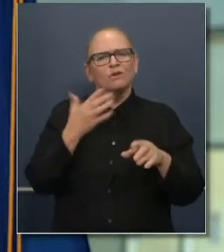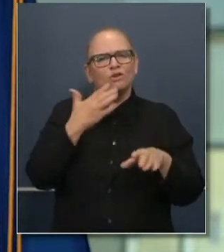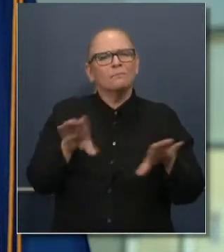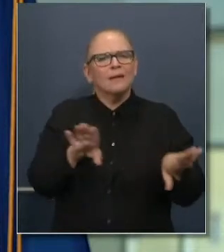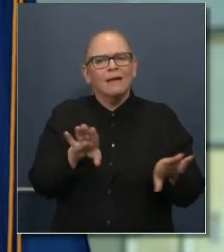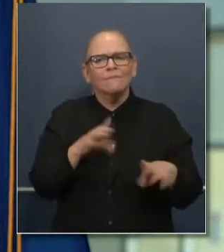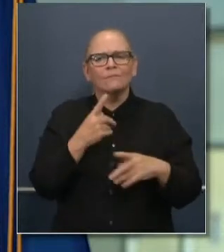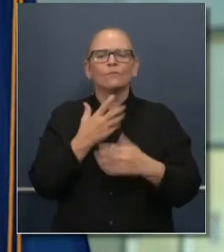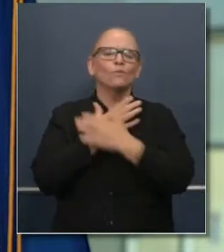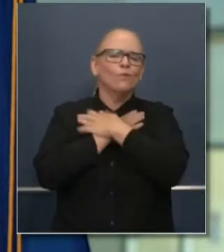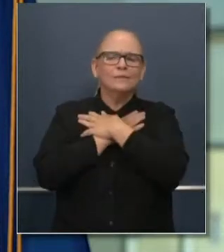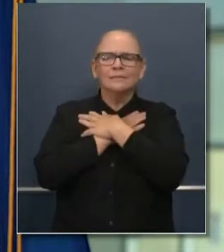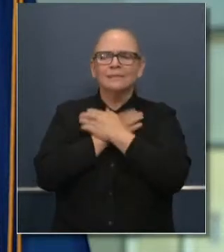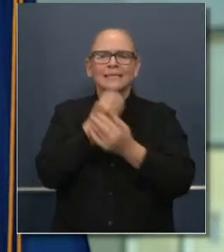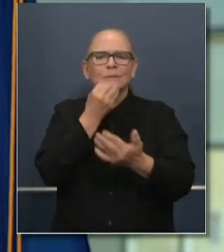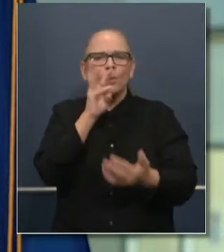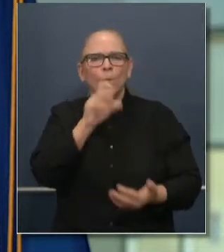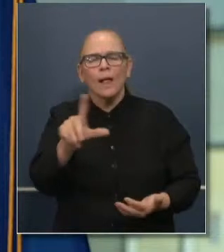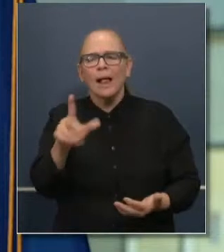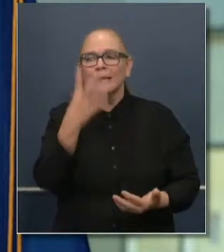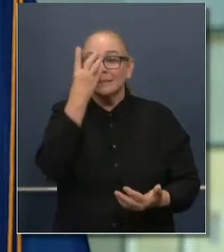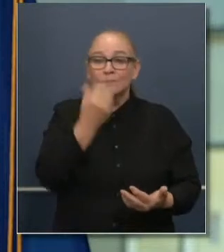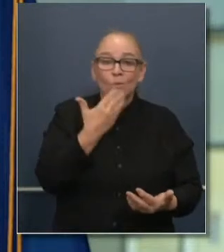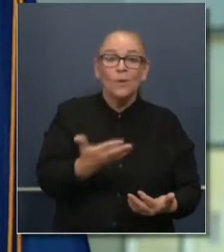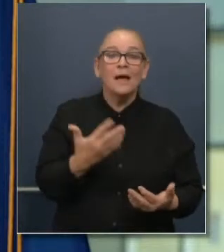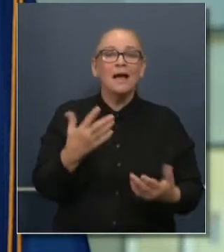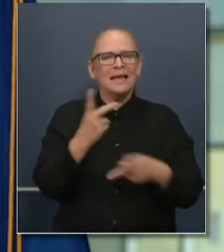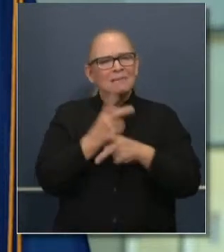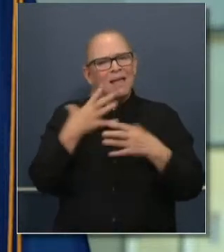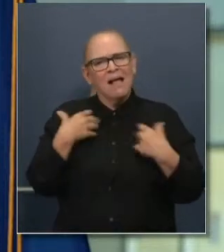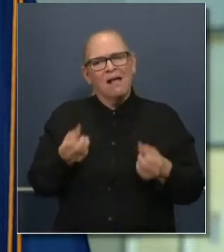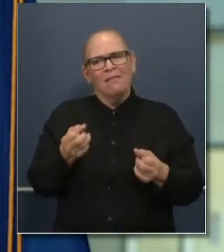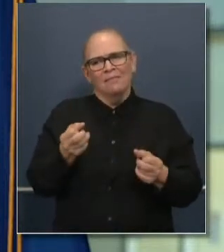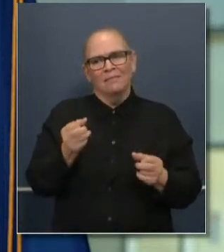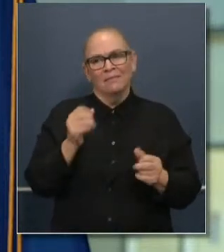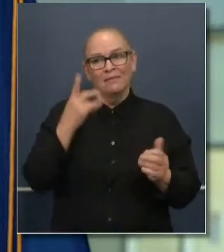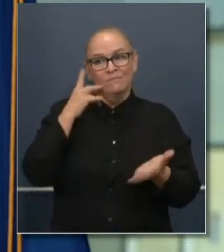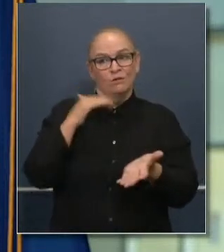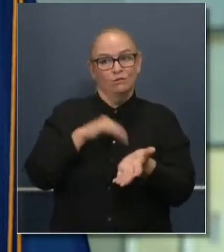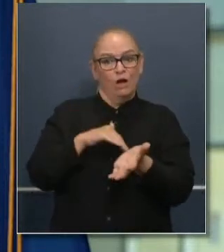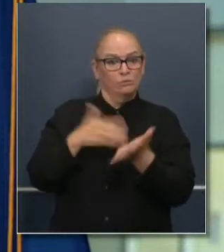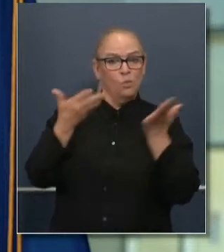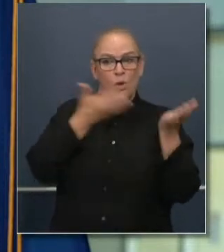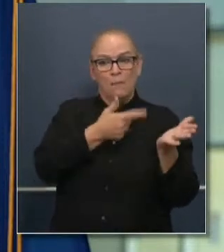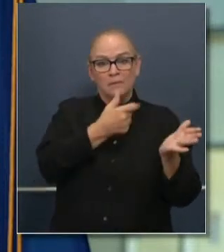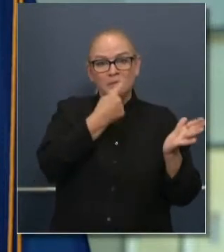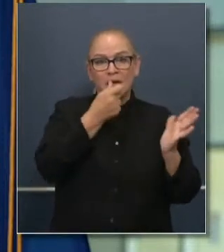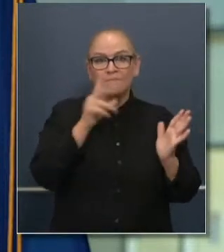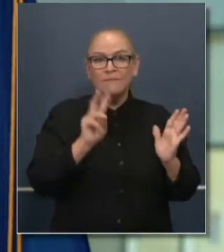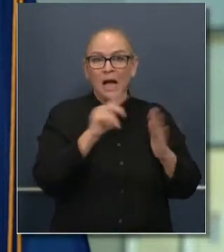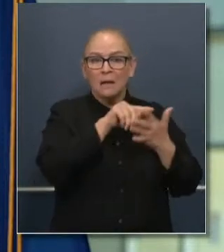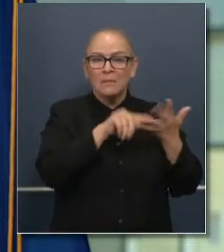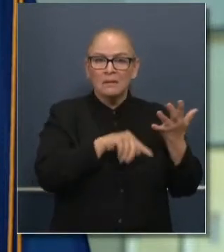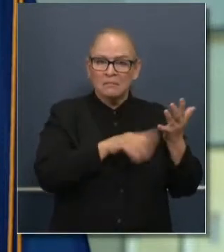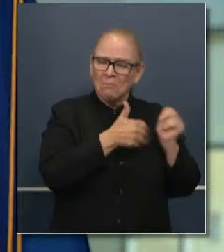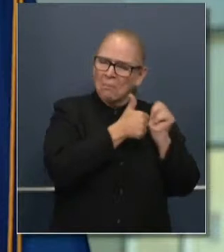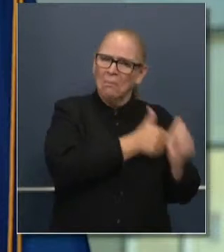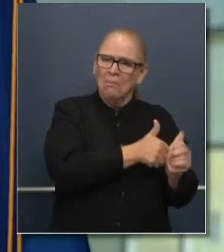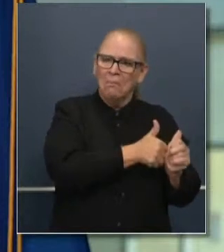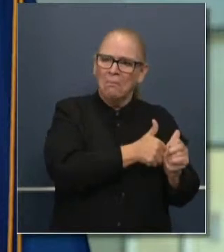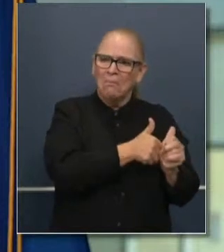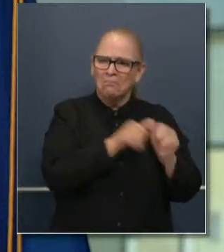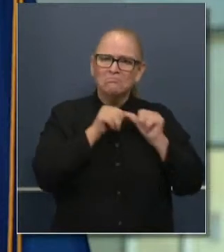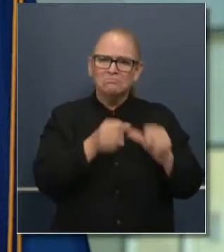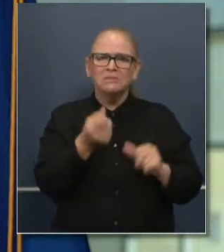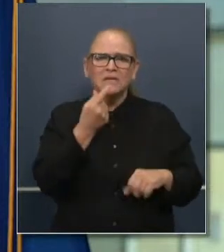eat well, that if your doctor or somebody's recommended vitamins, that you take those in order that we make sure that